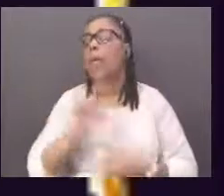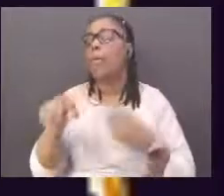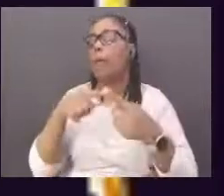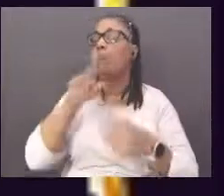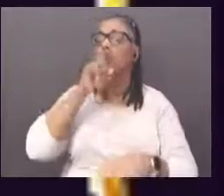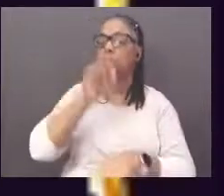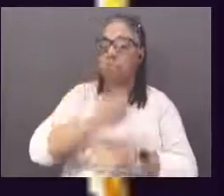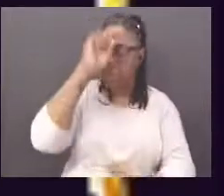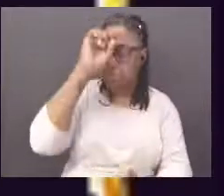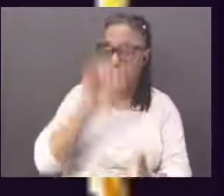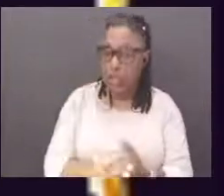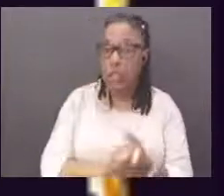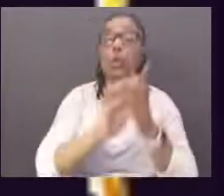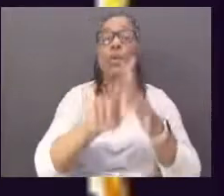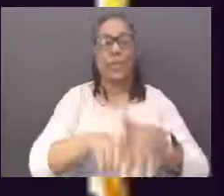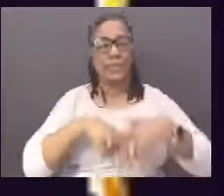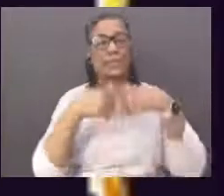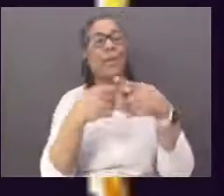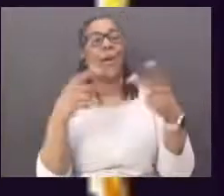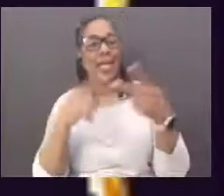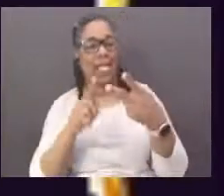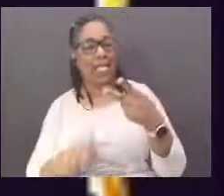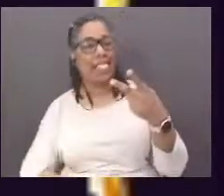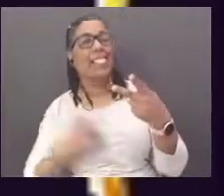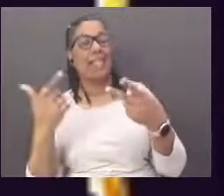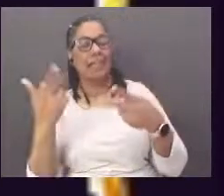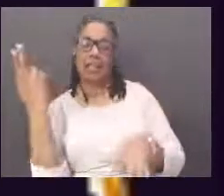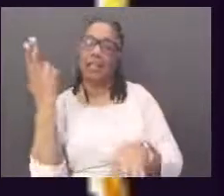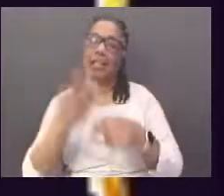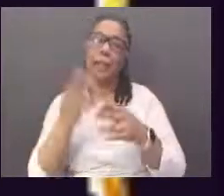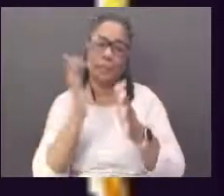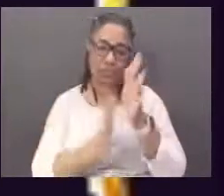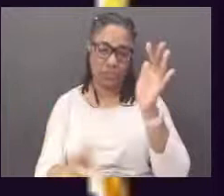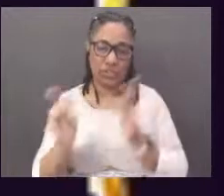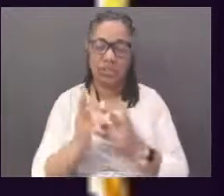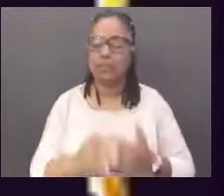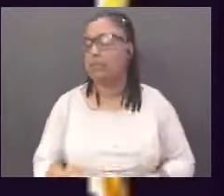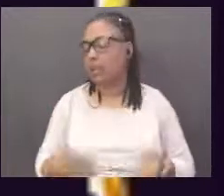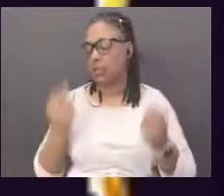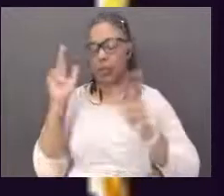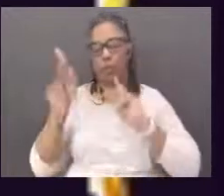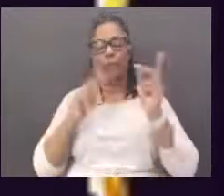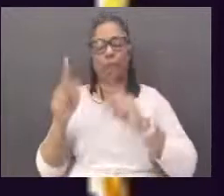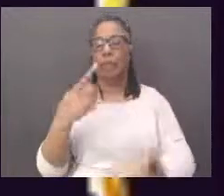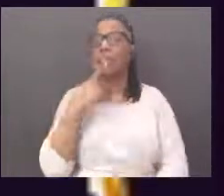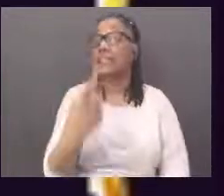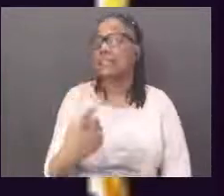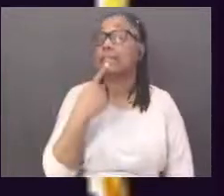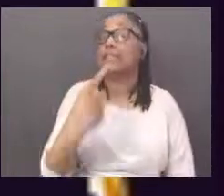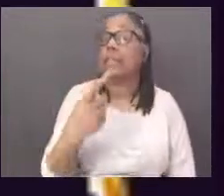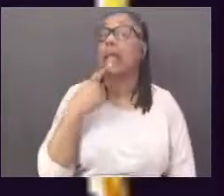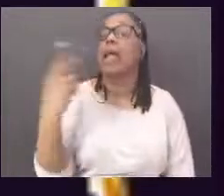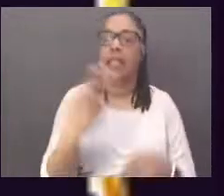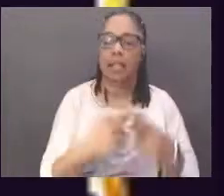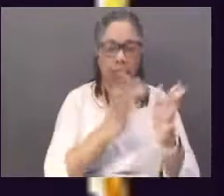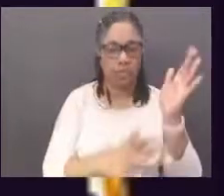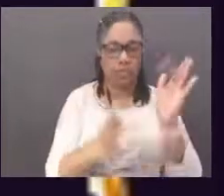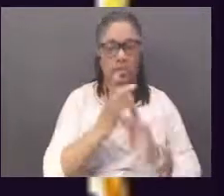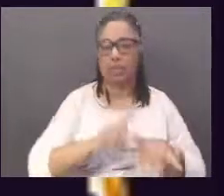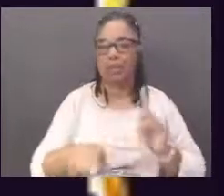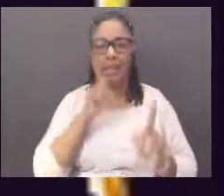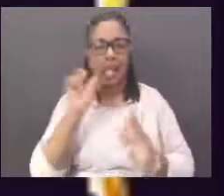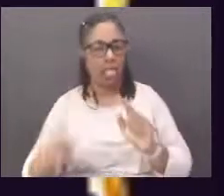to live in the name of Jesus. There's too many who claim the name of Jesus, but they're not living in the name of